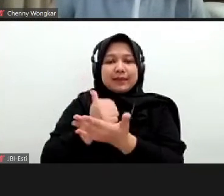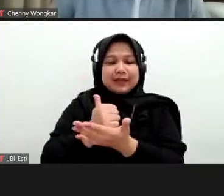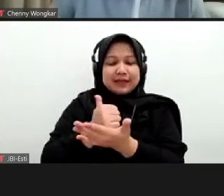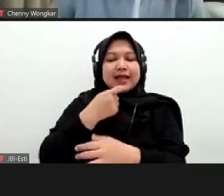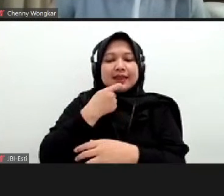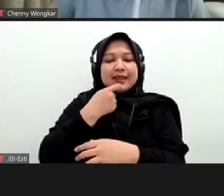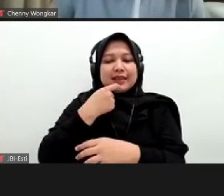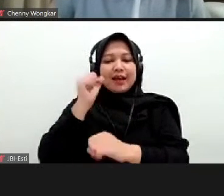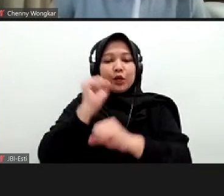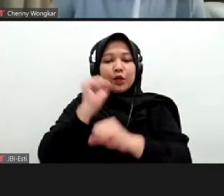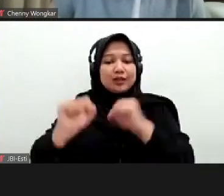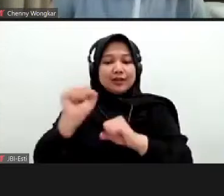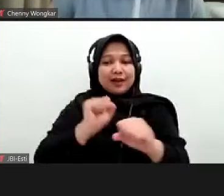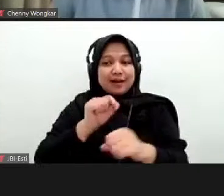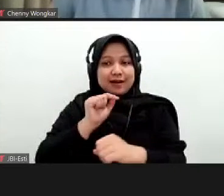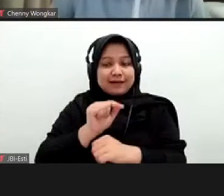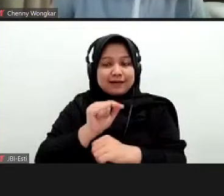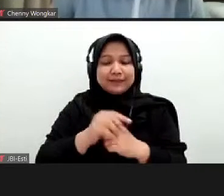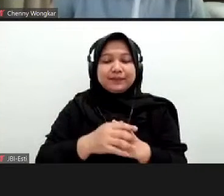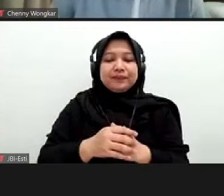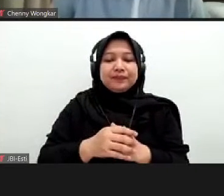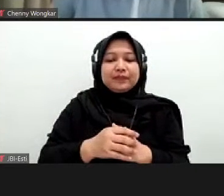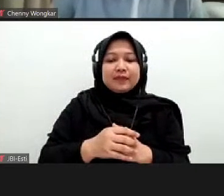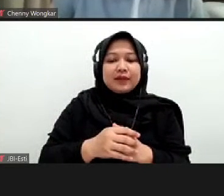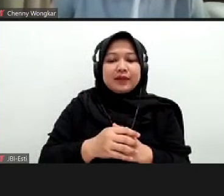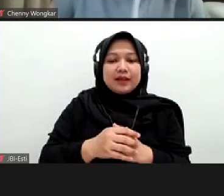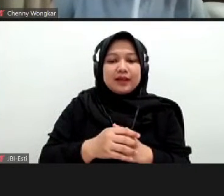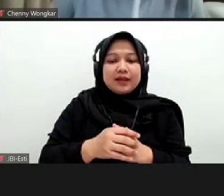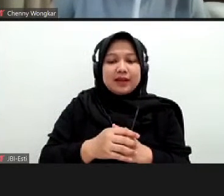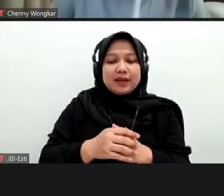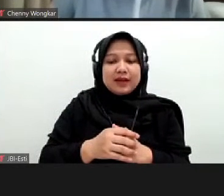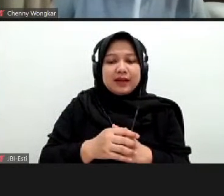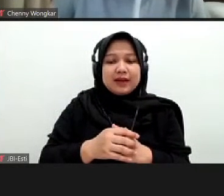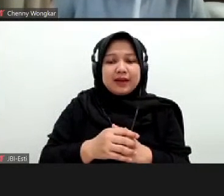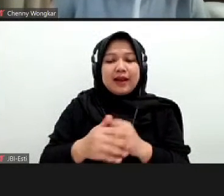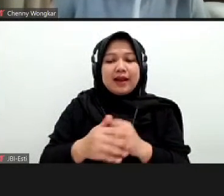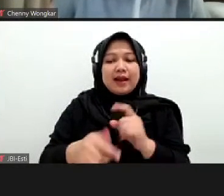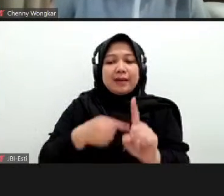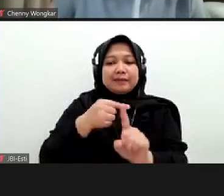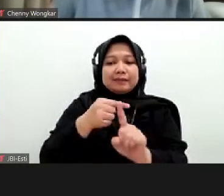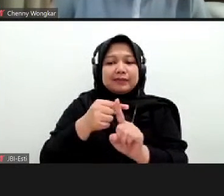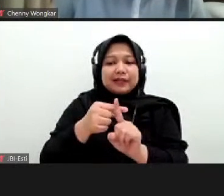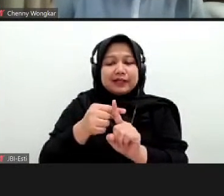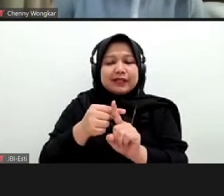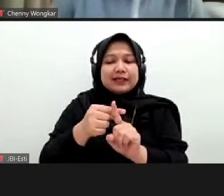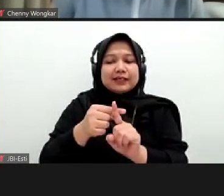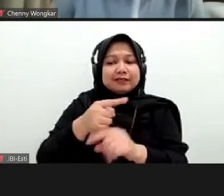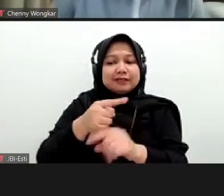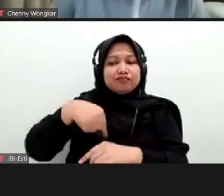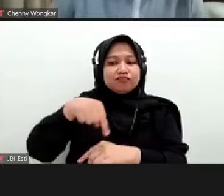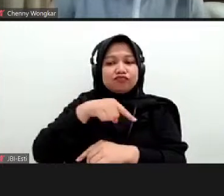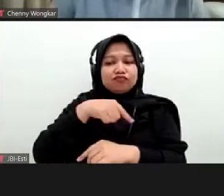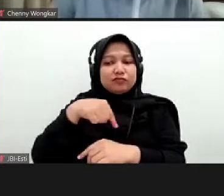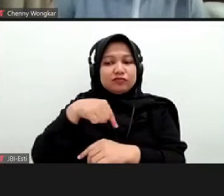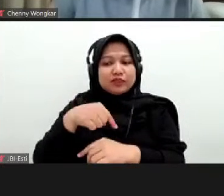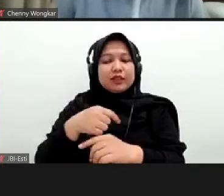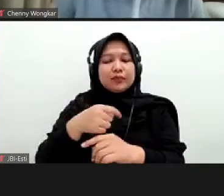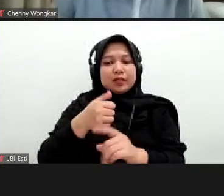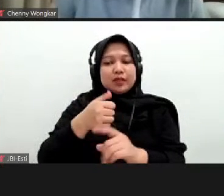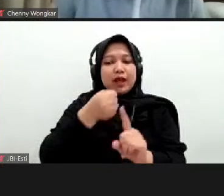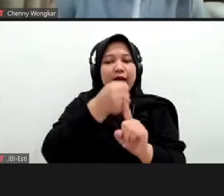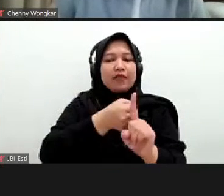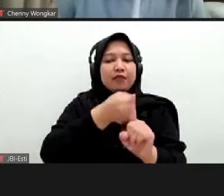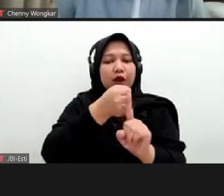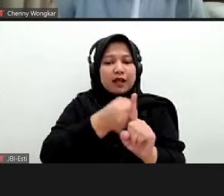financial institutions, international bodies, and also to advocate for change. And that can happen also on the national level, but also